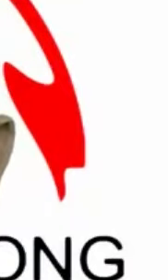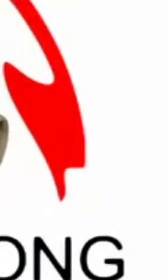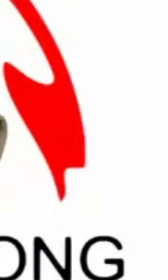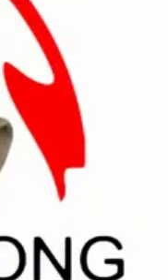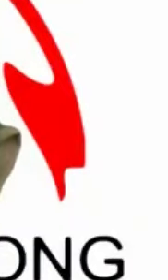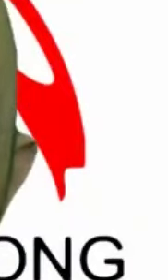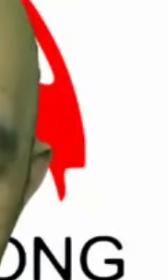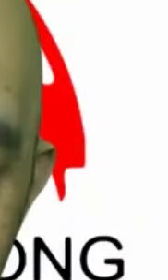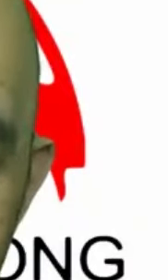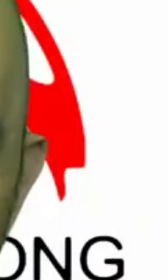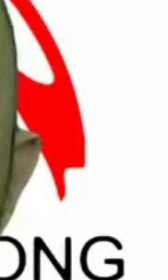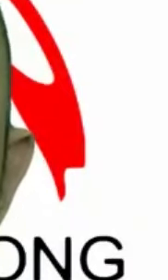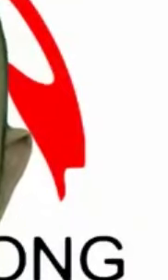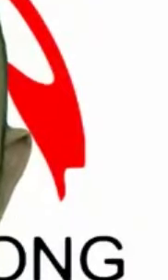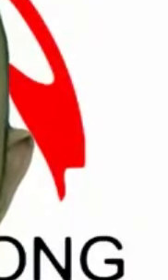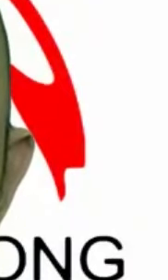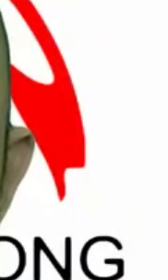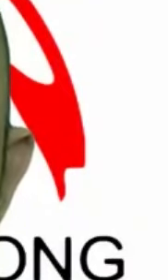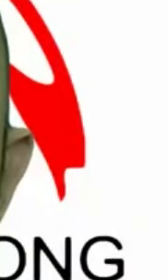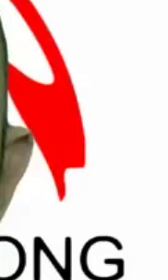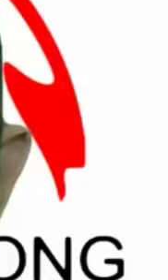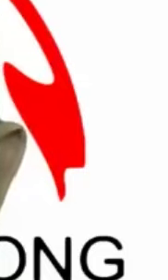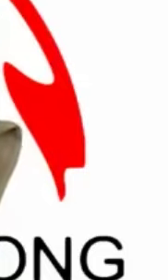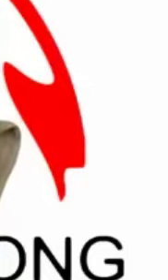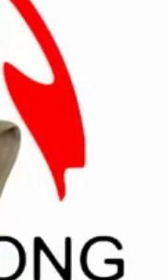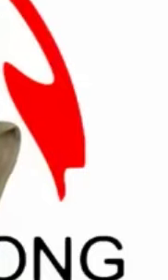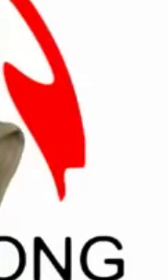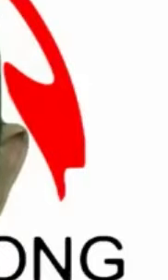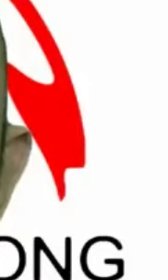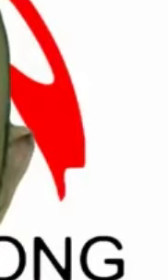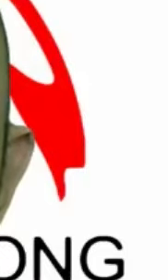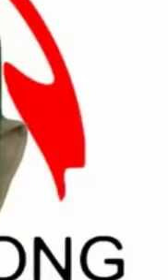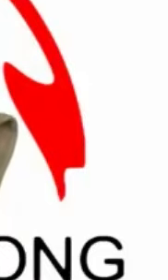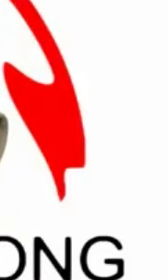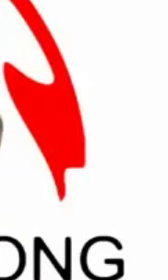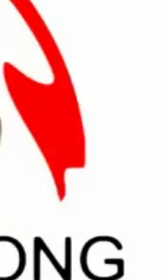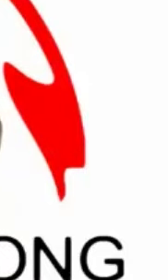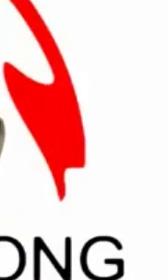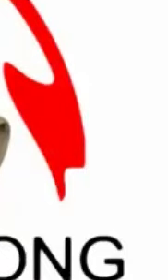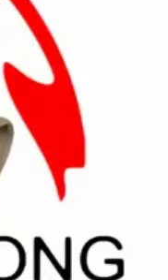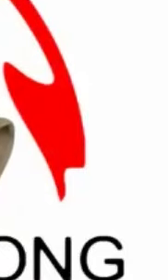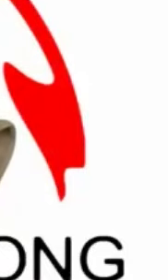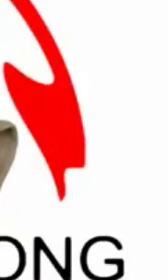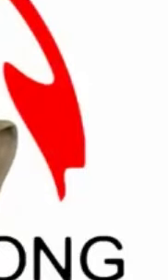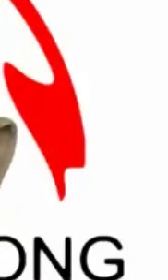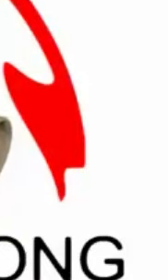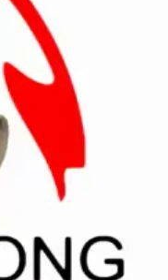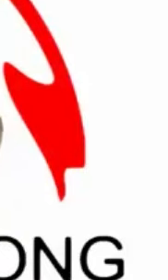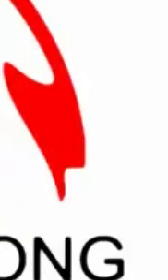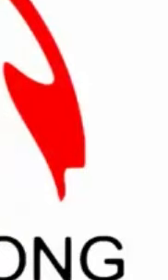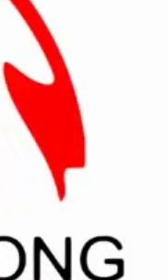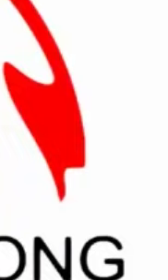population. 16% of the global population corresponds to people with disabilities. That's to say